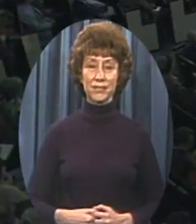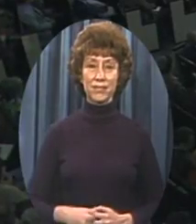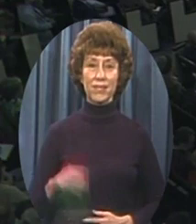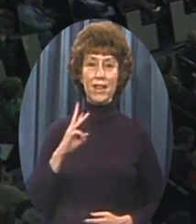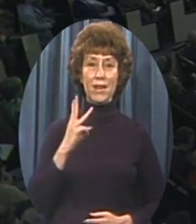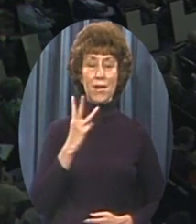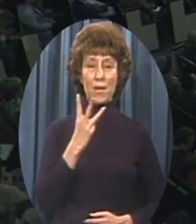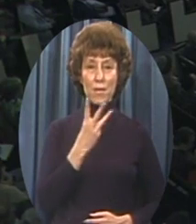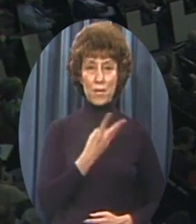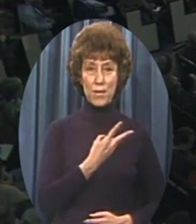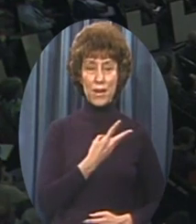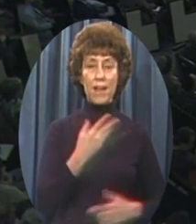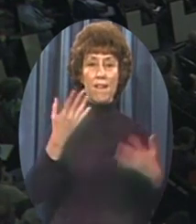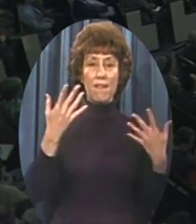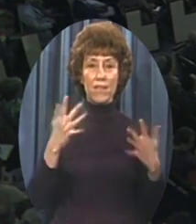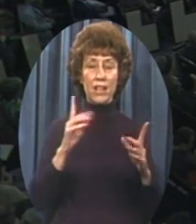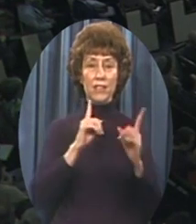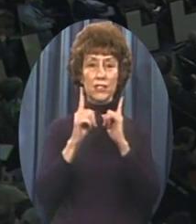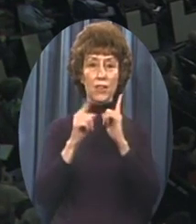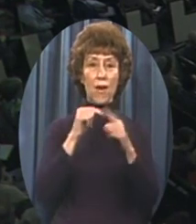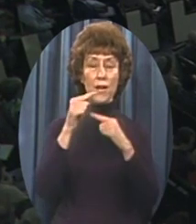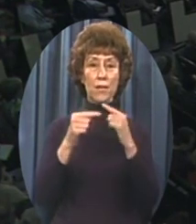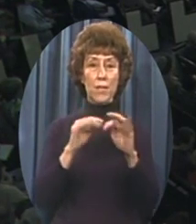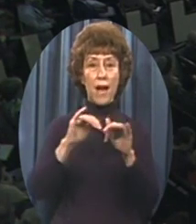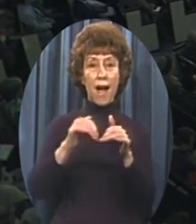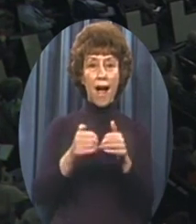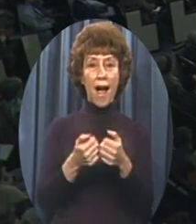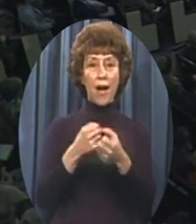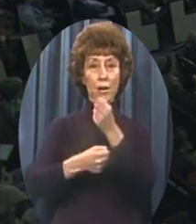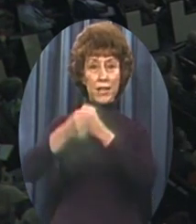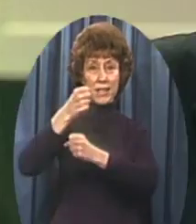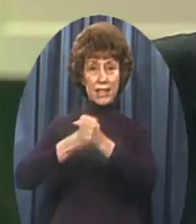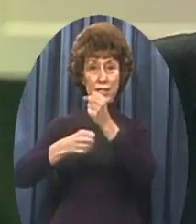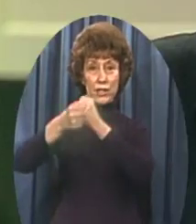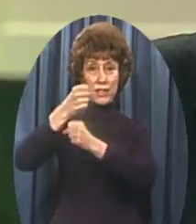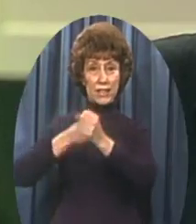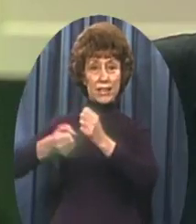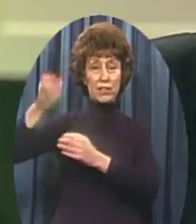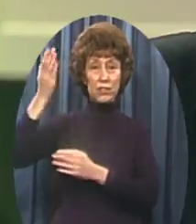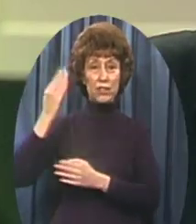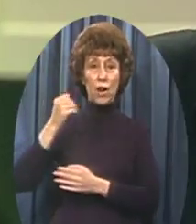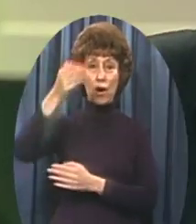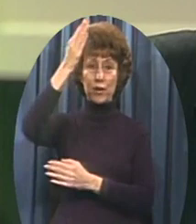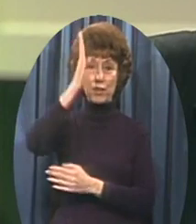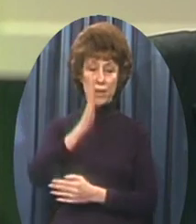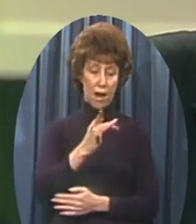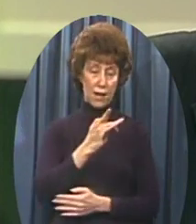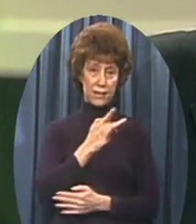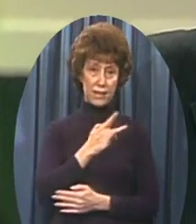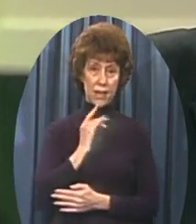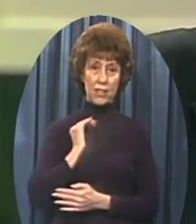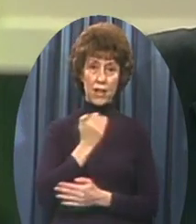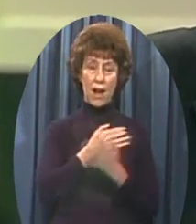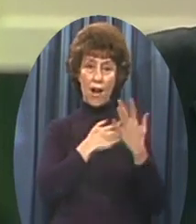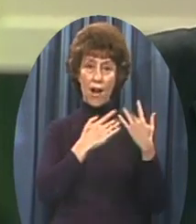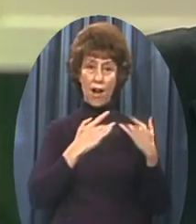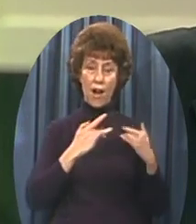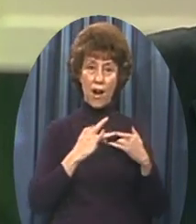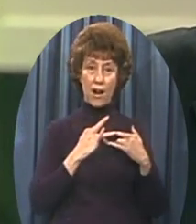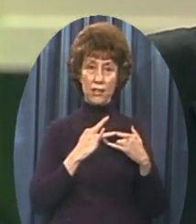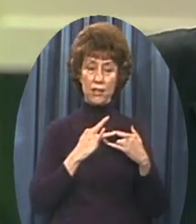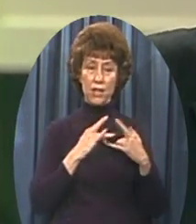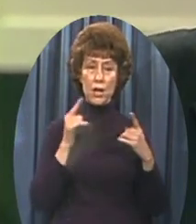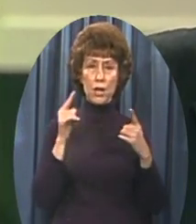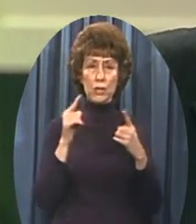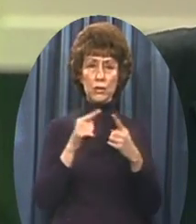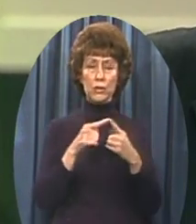been talking about how years ago God laid upon our heart to challenge the moral decadence, the moral